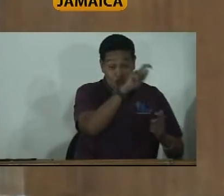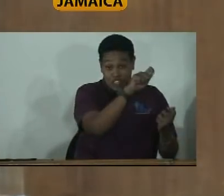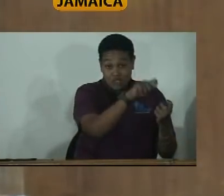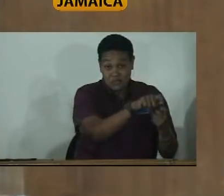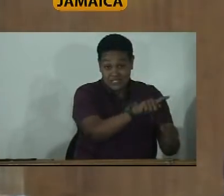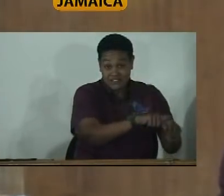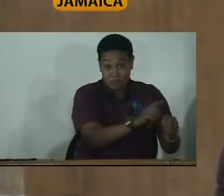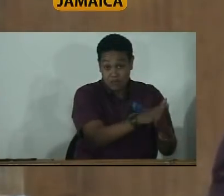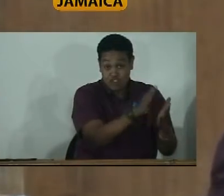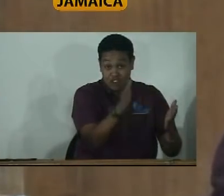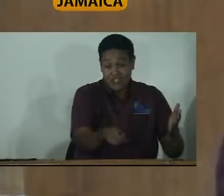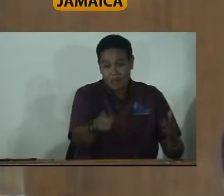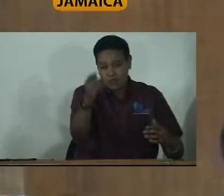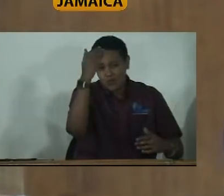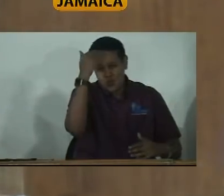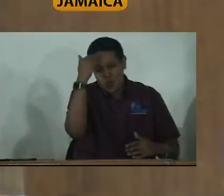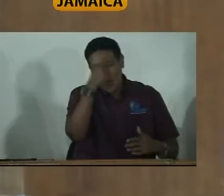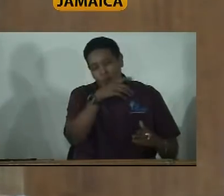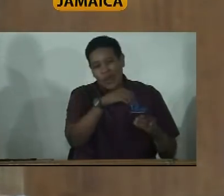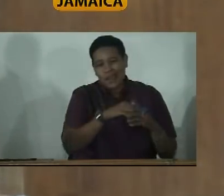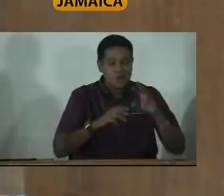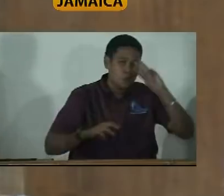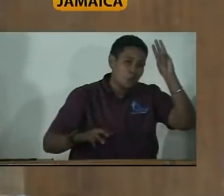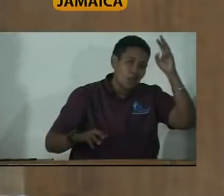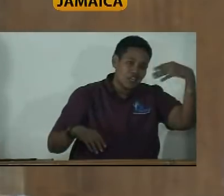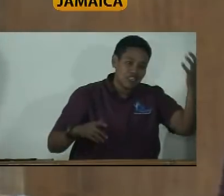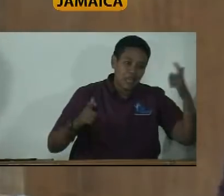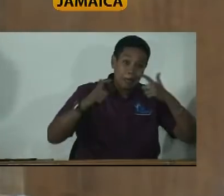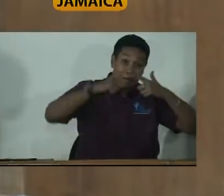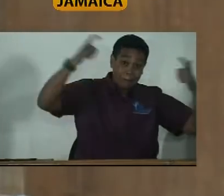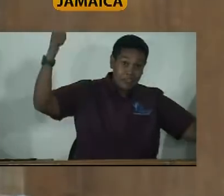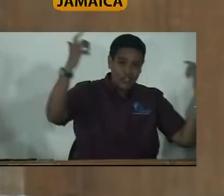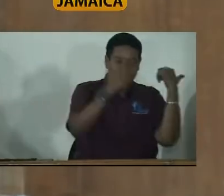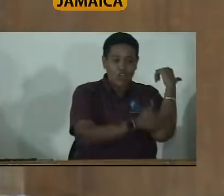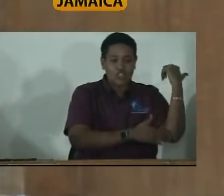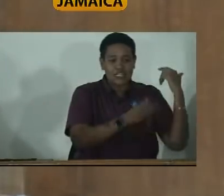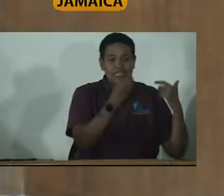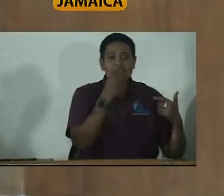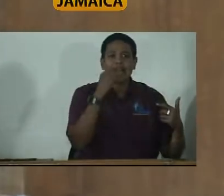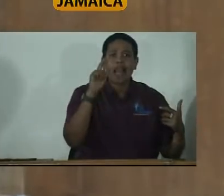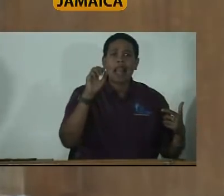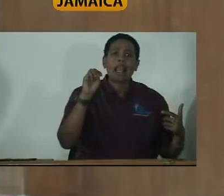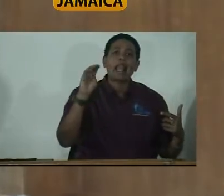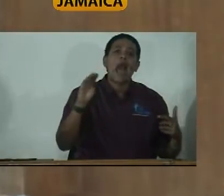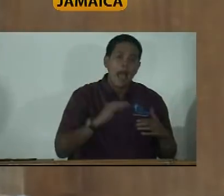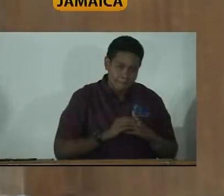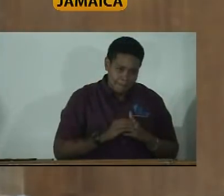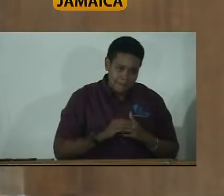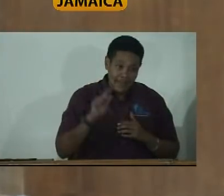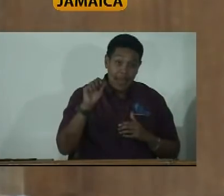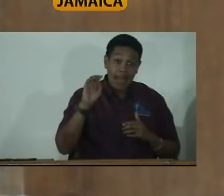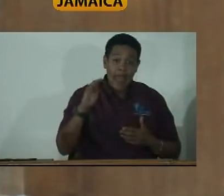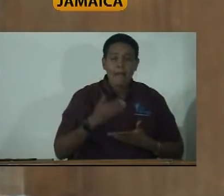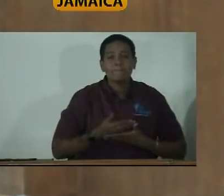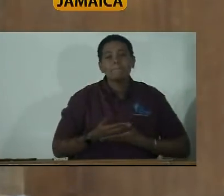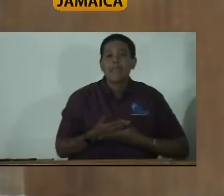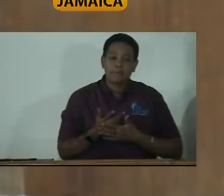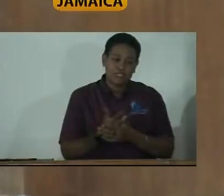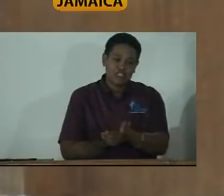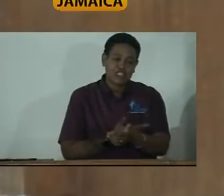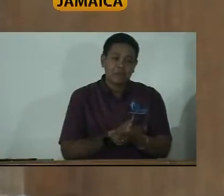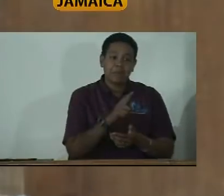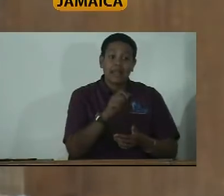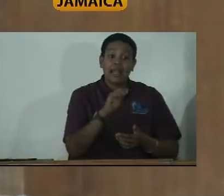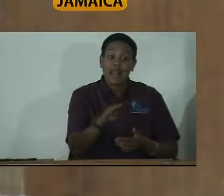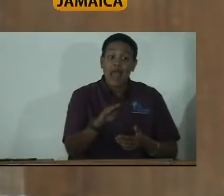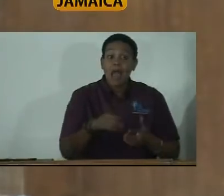period of time, because you know in the Western and the bigger countries they eat lamb. The lamb is a baby sheep. That lamb is produced